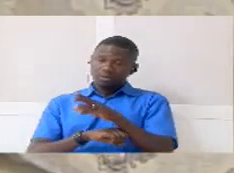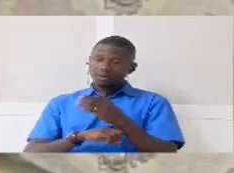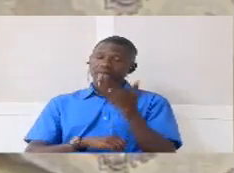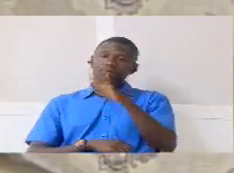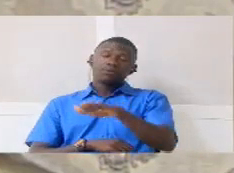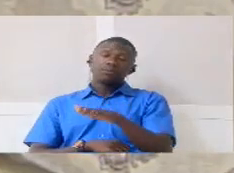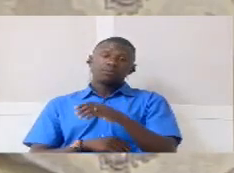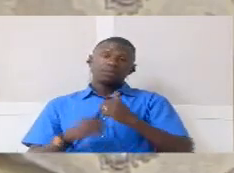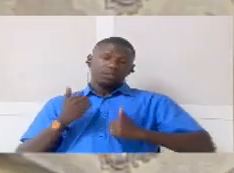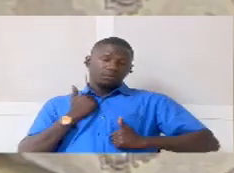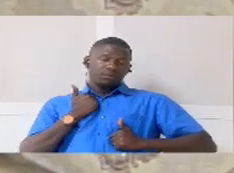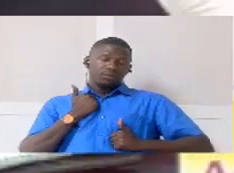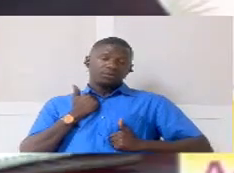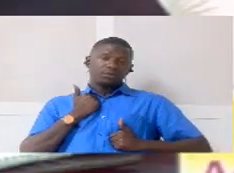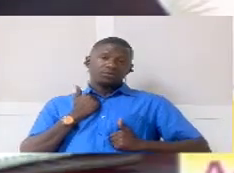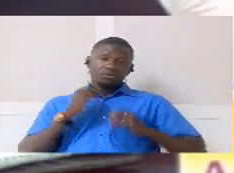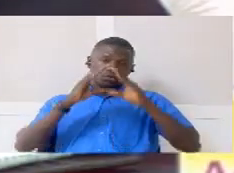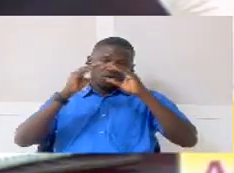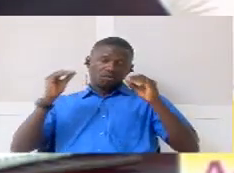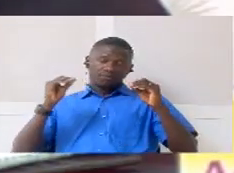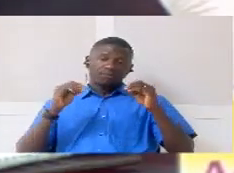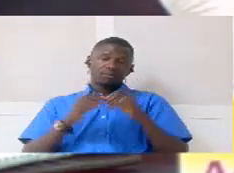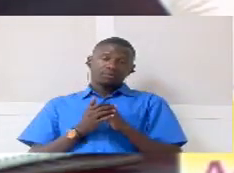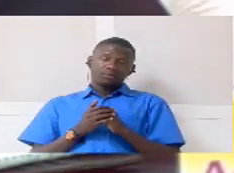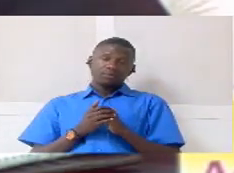Well, if you were at the Interior Department, were you consulted?